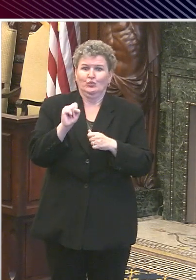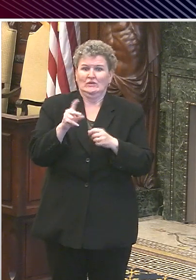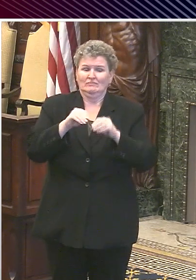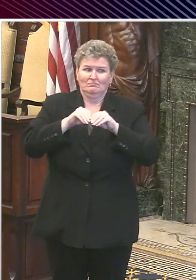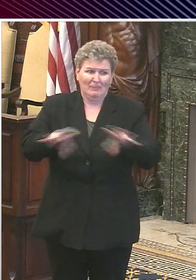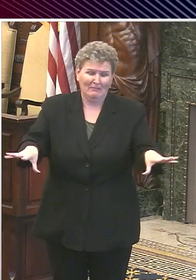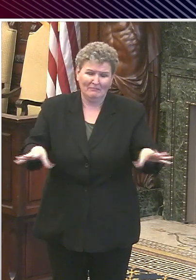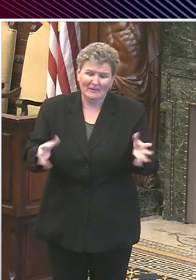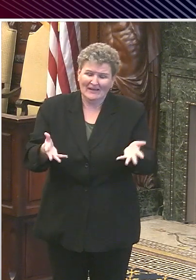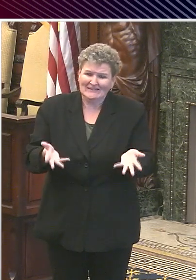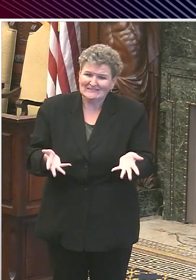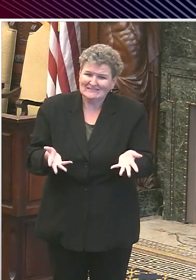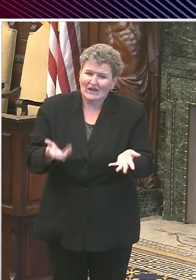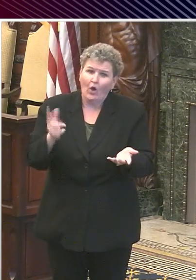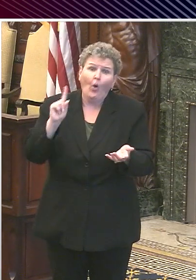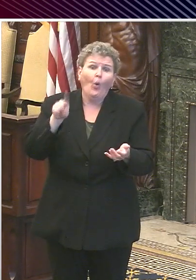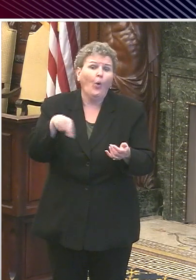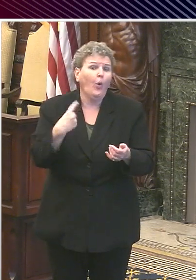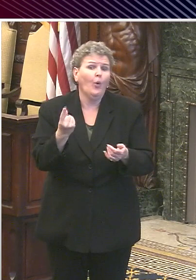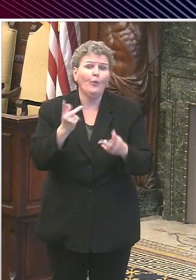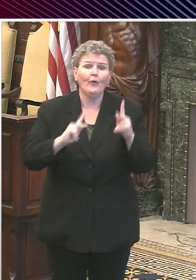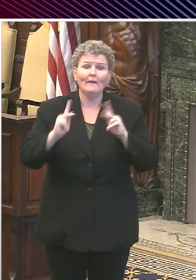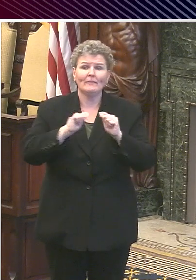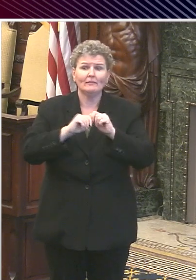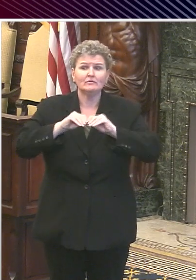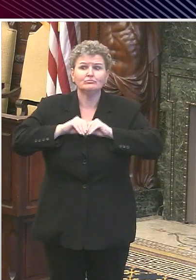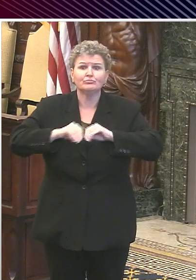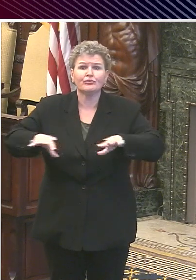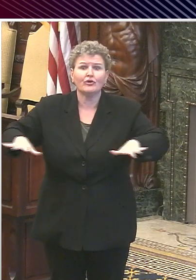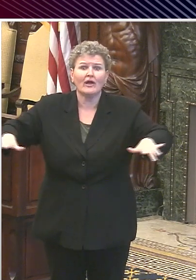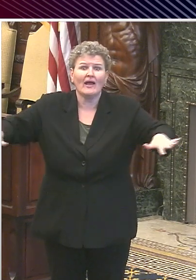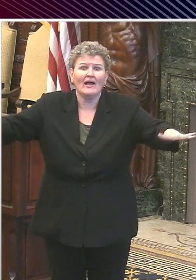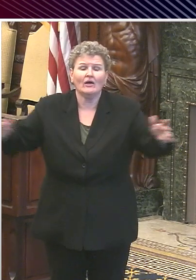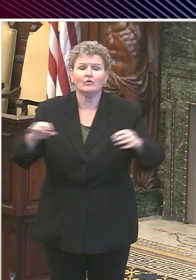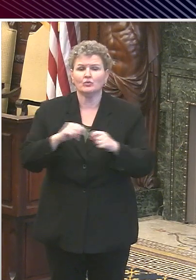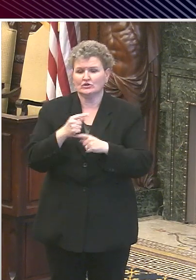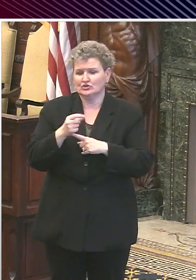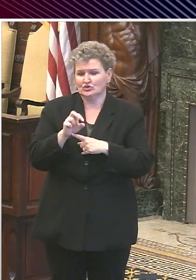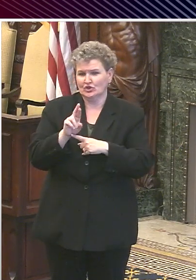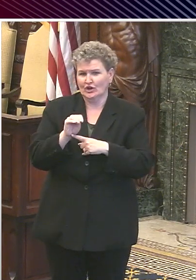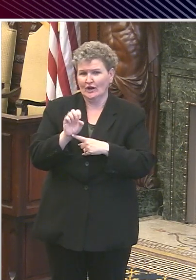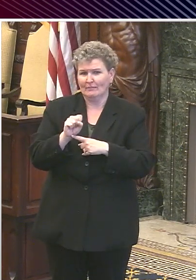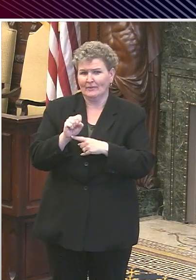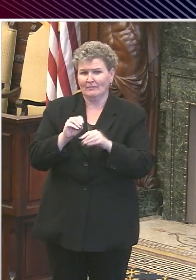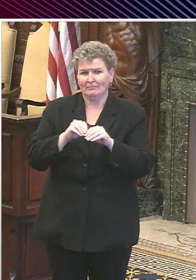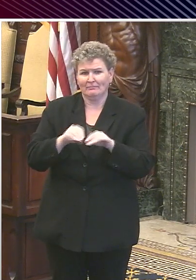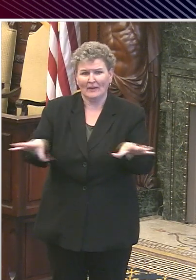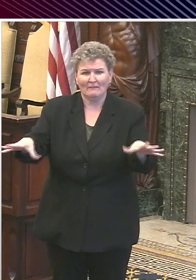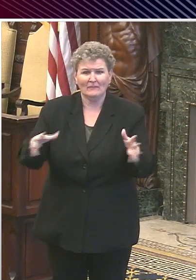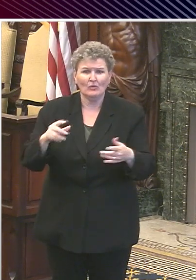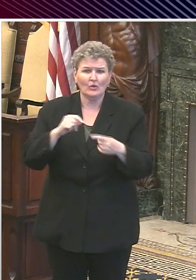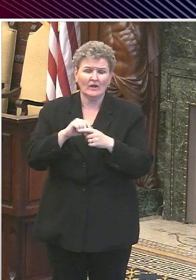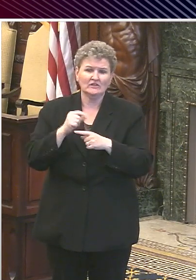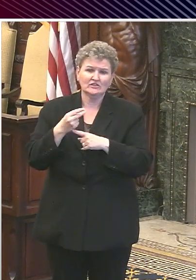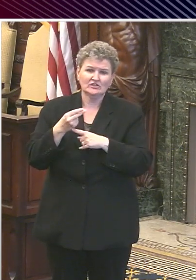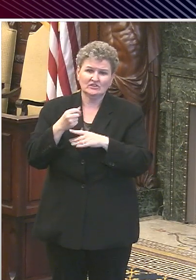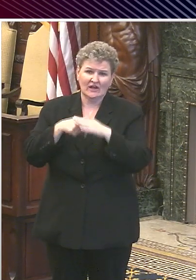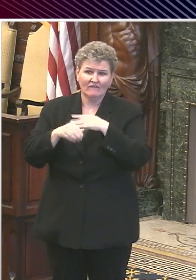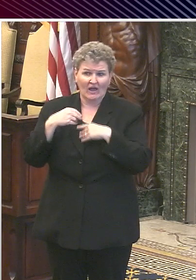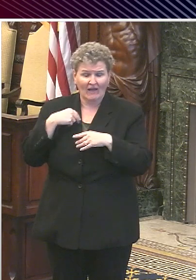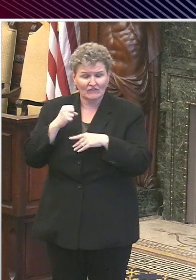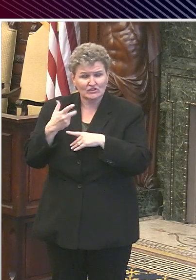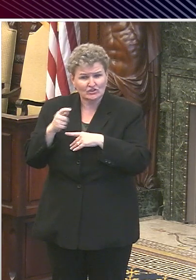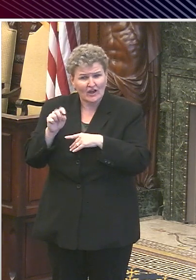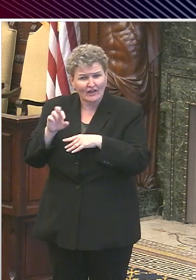with homeless people, there's a risk, a variety of risks. Right now, the shelters, we're seeing no cases essentially in the